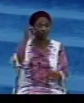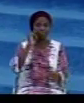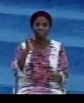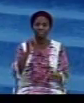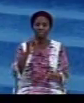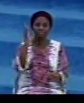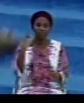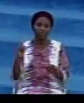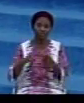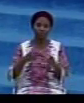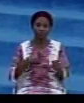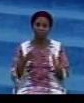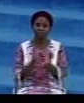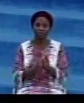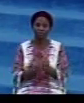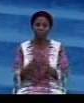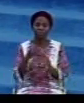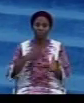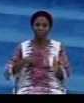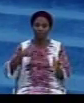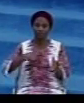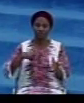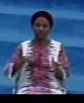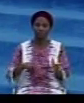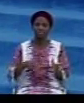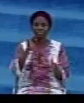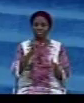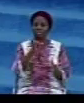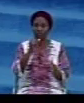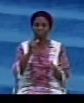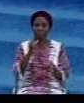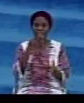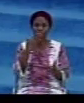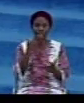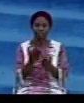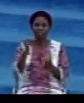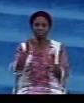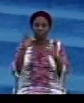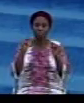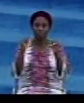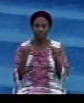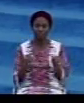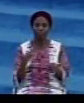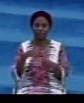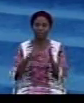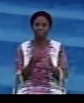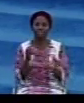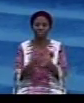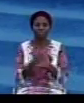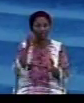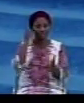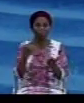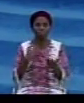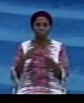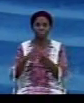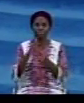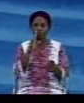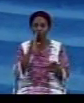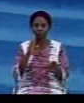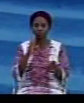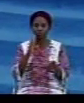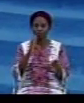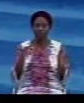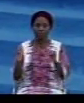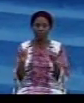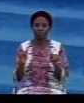kuro nbe o lo nfe ka jo wa ni oju kan na ti ba ta ba ku mi pe ko da kin ya pa si ohun o ti nsoro ti pe bo aya